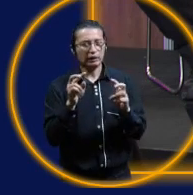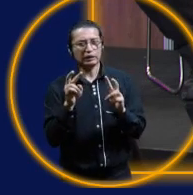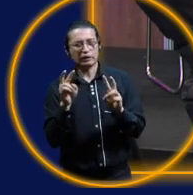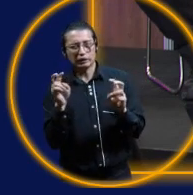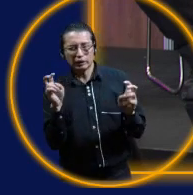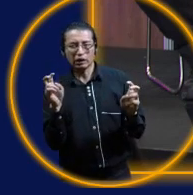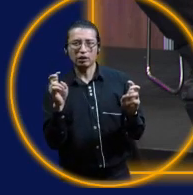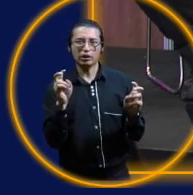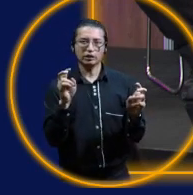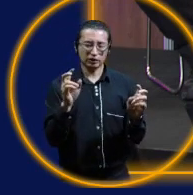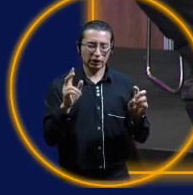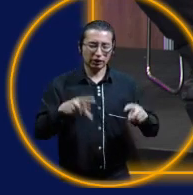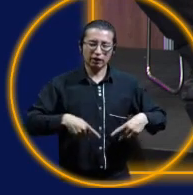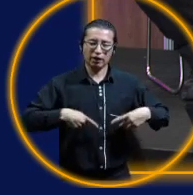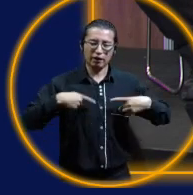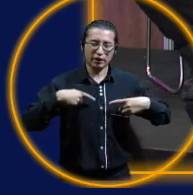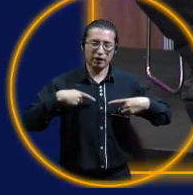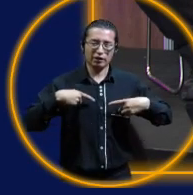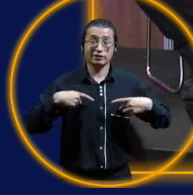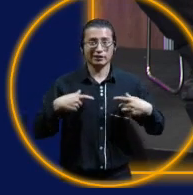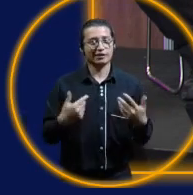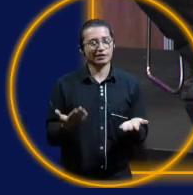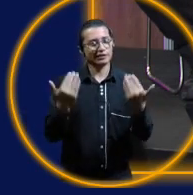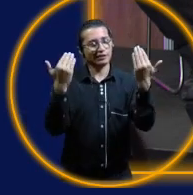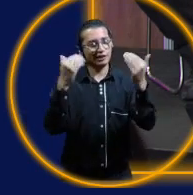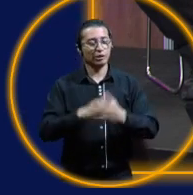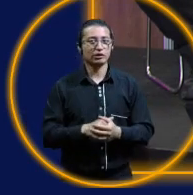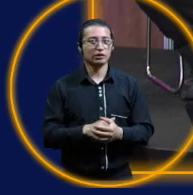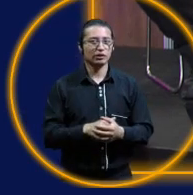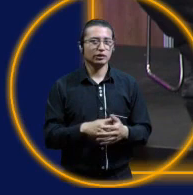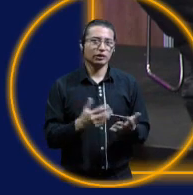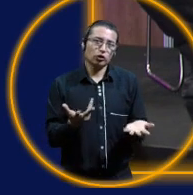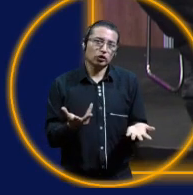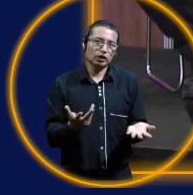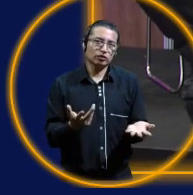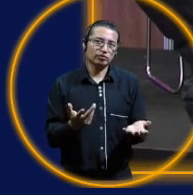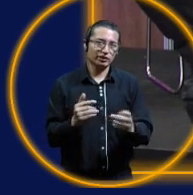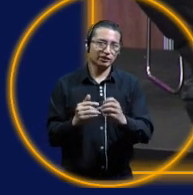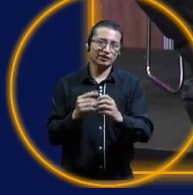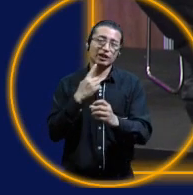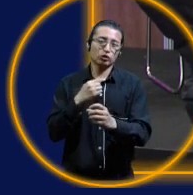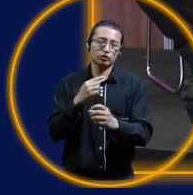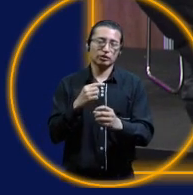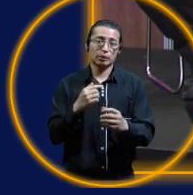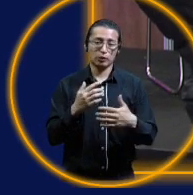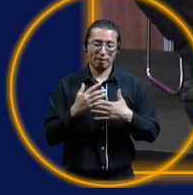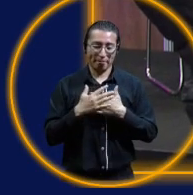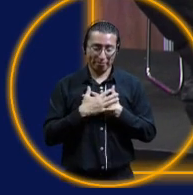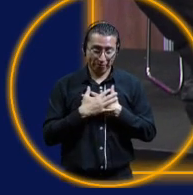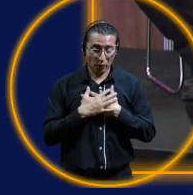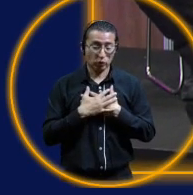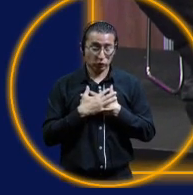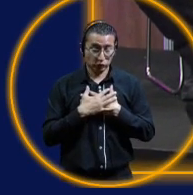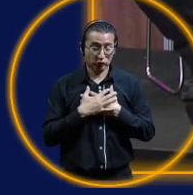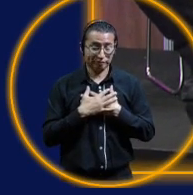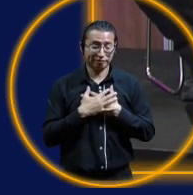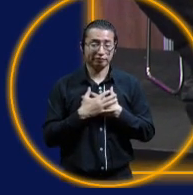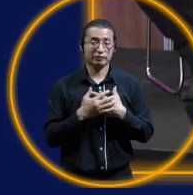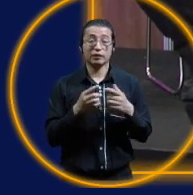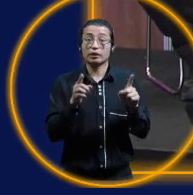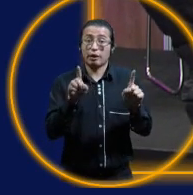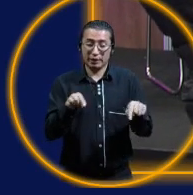lot. Right. Otherwise, it's not good. So. And I also think you can like